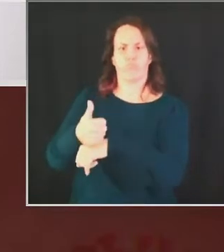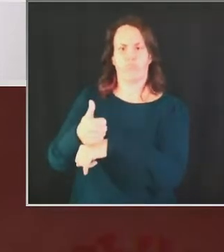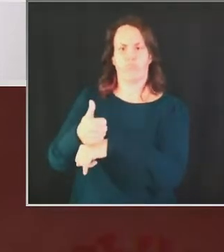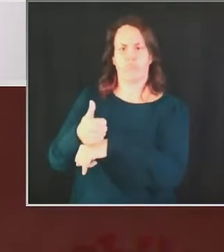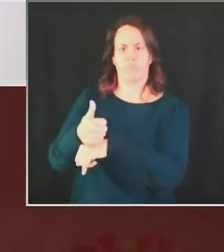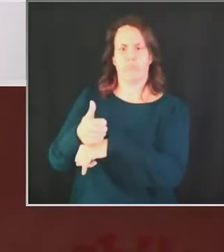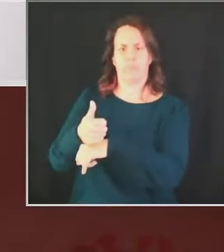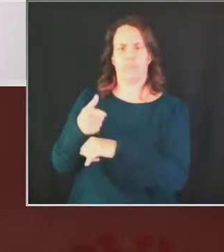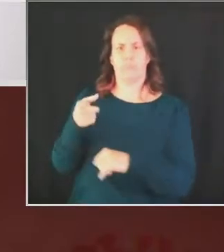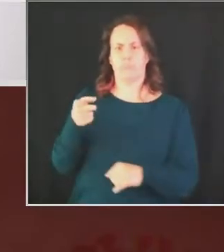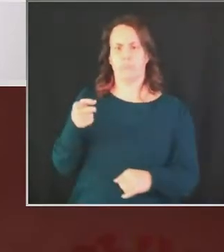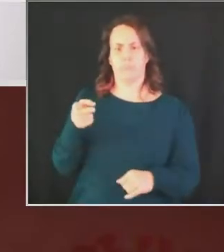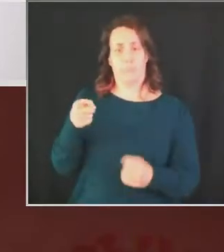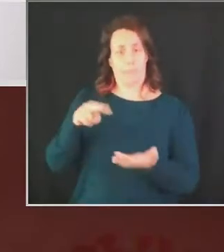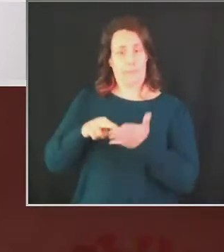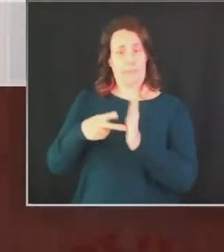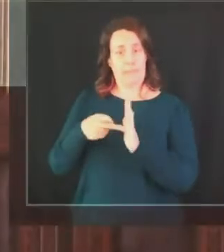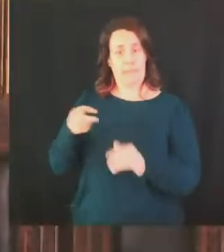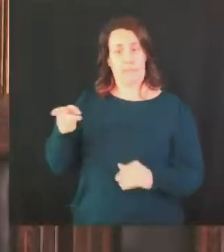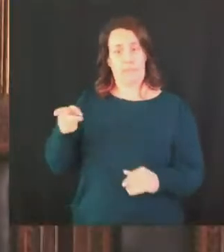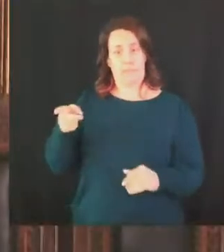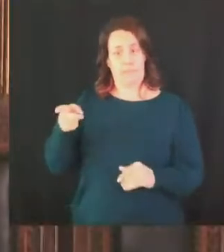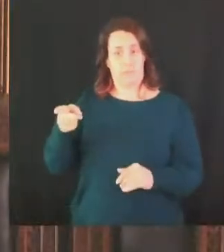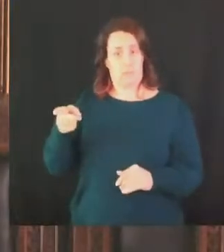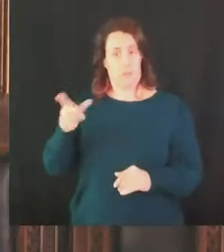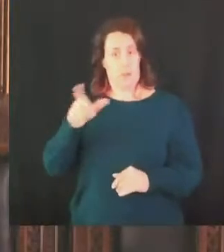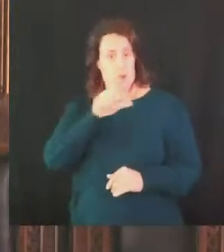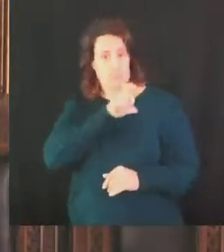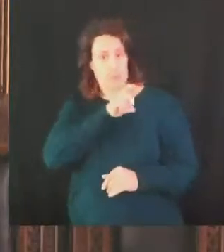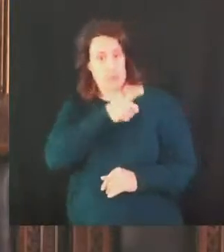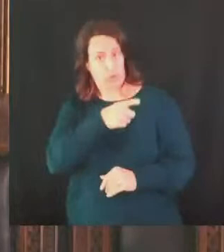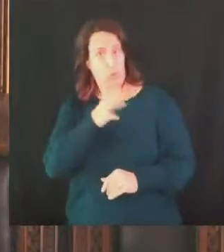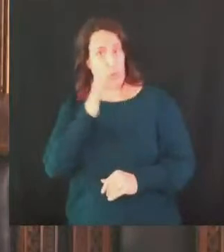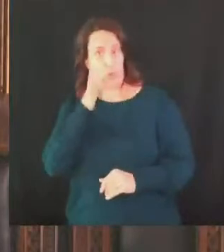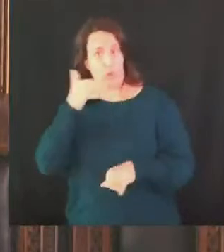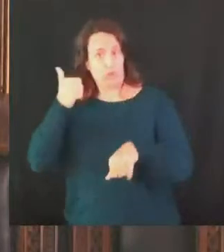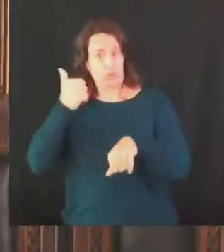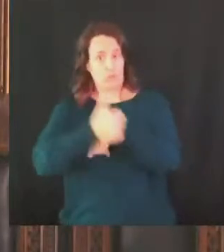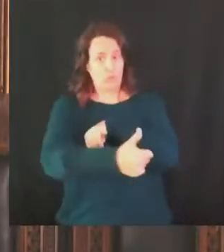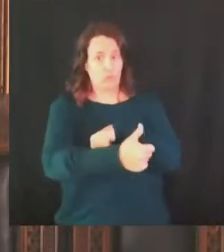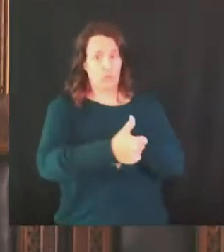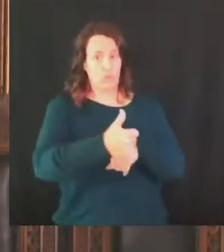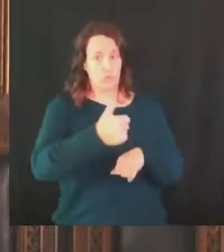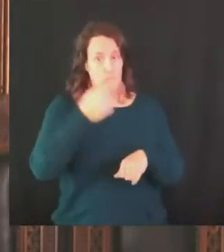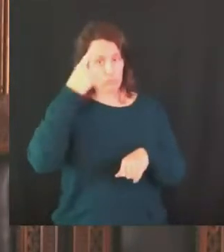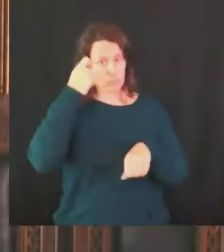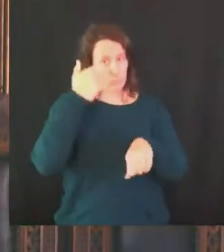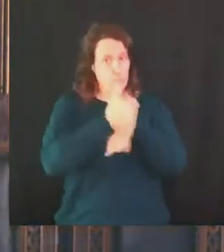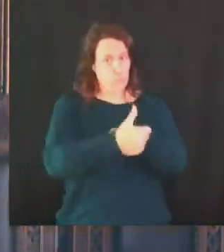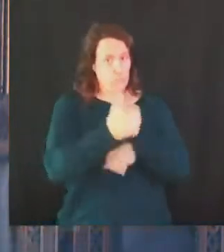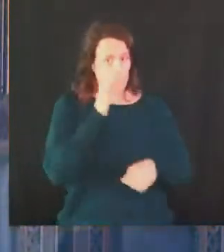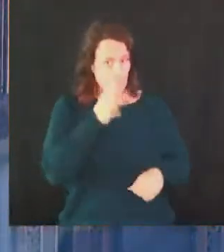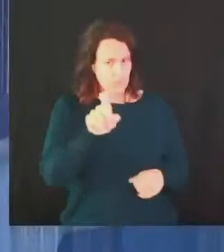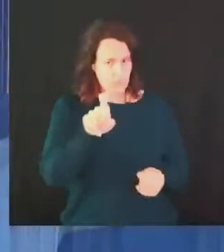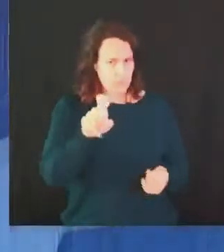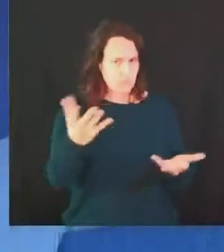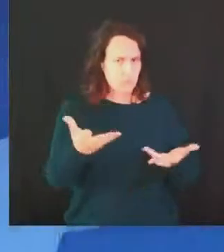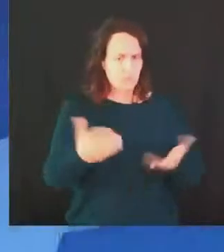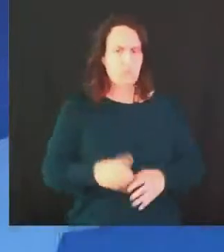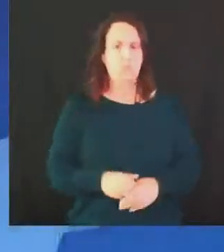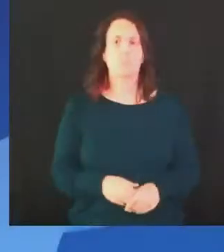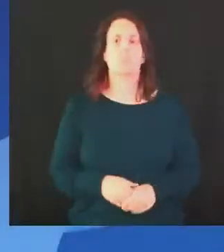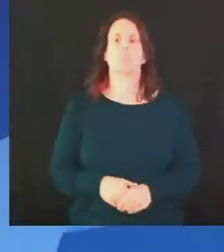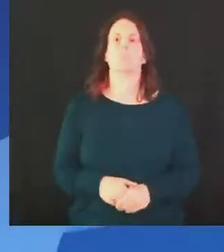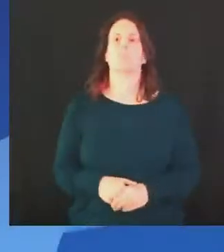give you a short answer, but no, we have no idea what that decision will be. Thank you, Todd. Now to Nick Williams